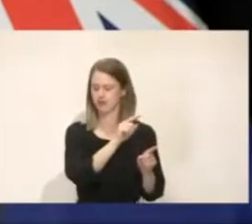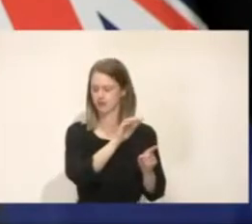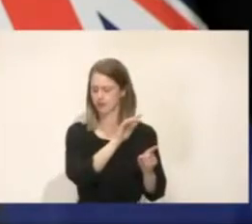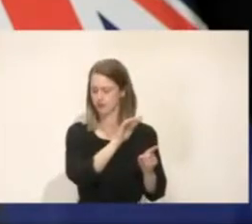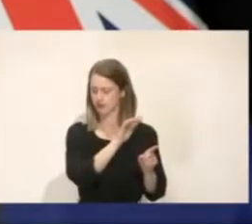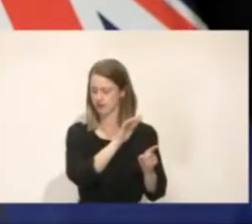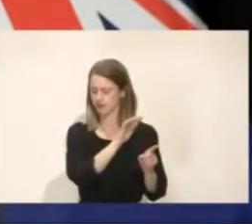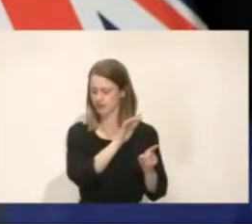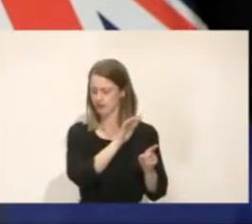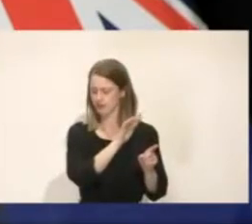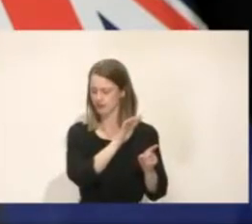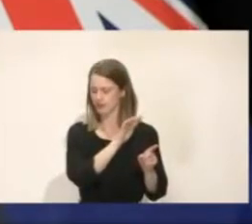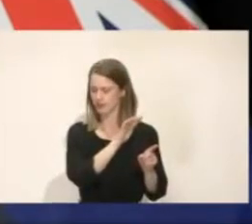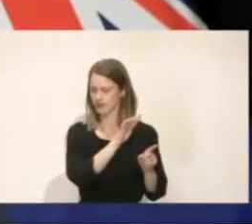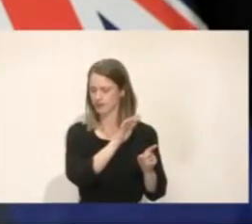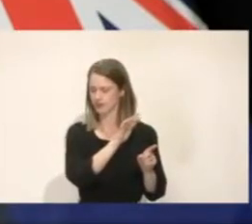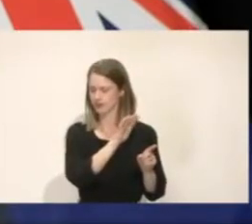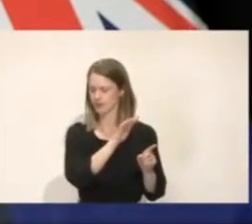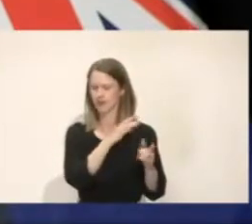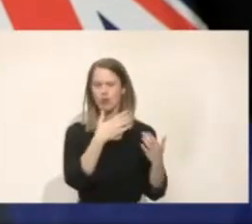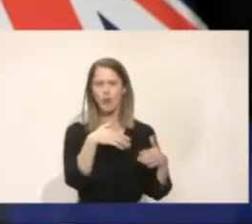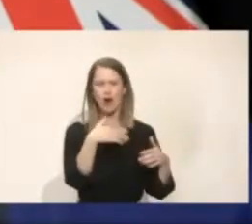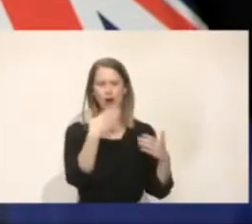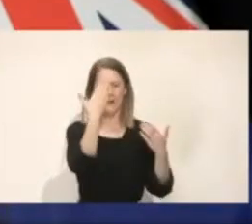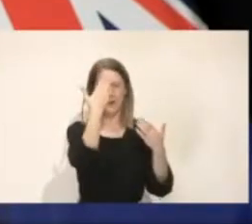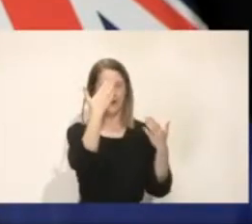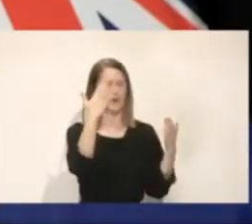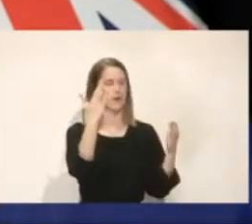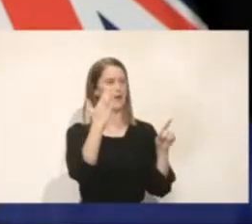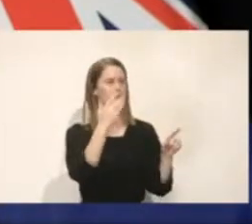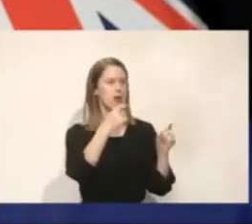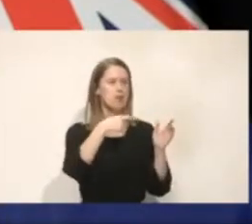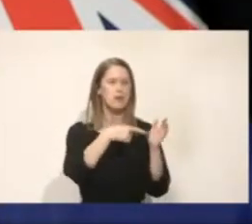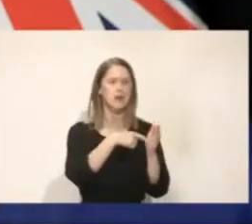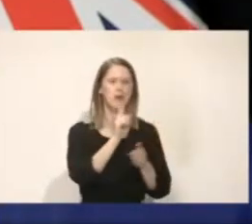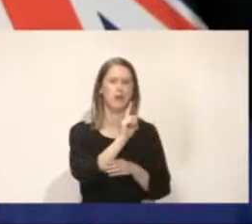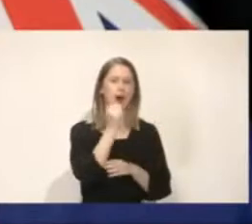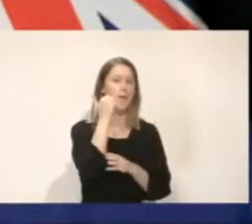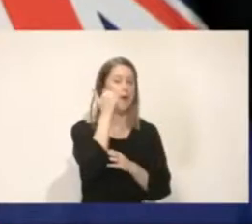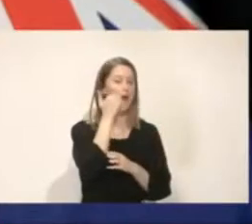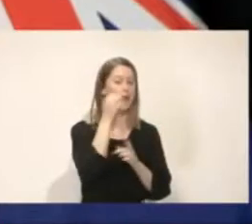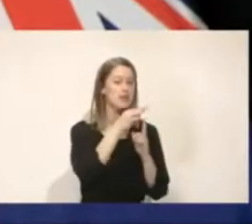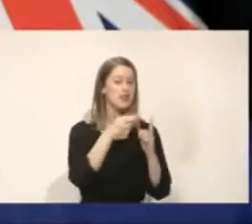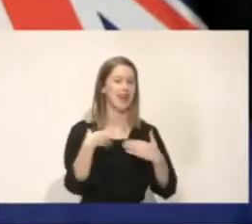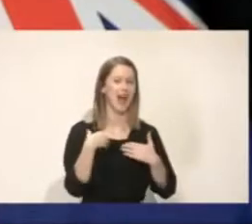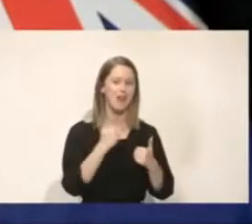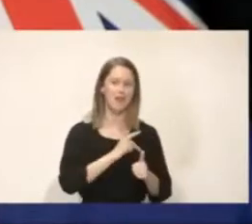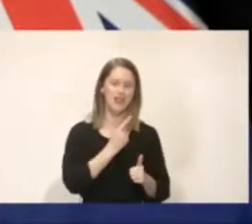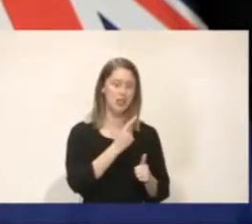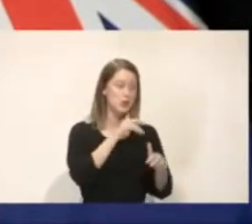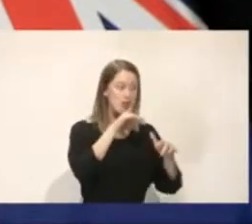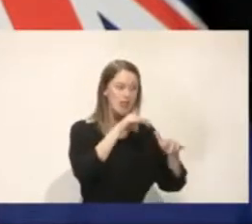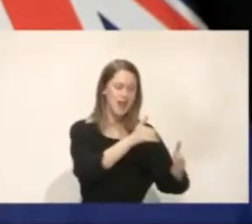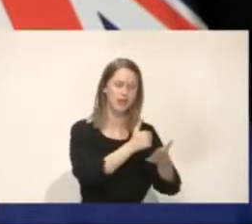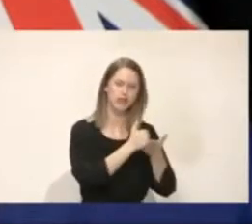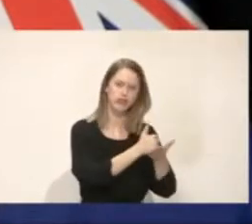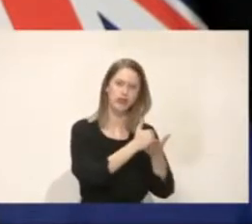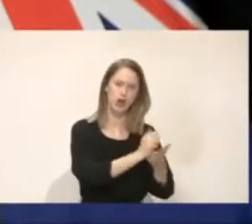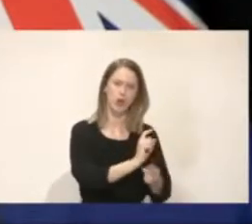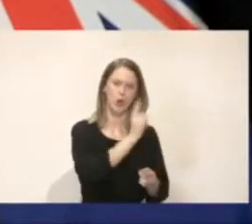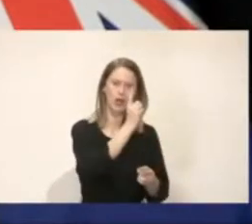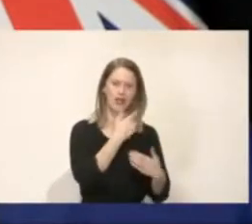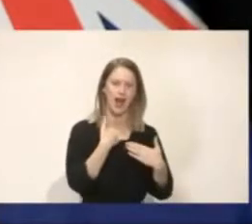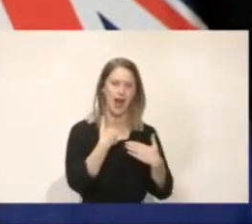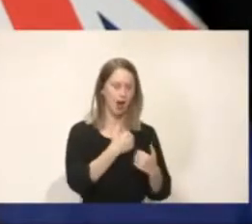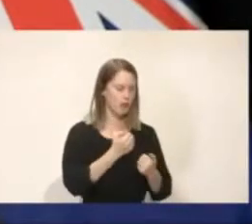been actually quite eye-opening, the importance of the Māori and Pacific health professionals and providers